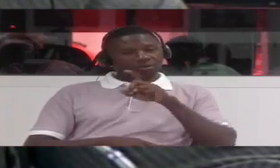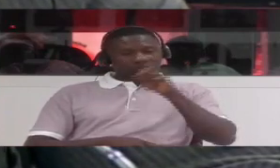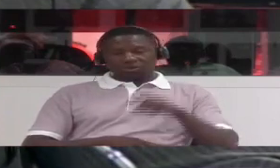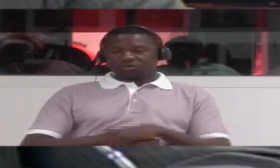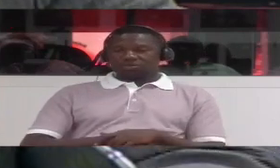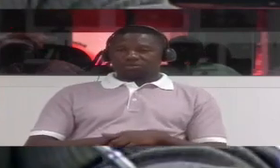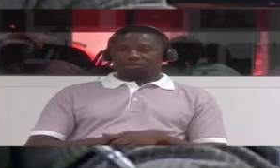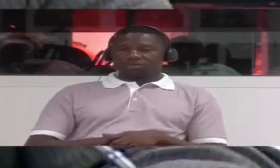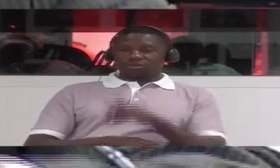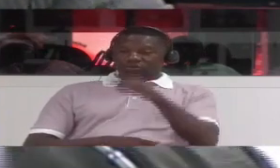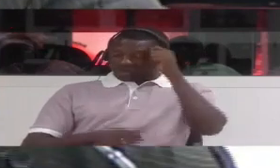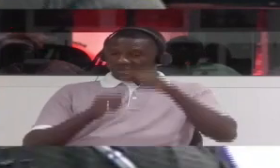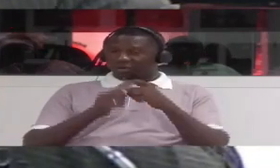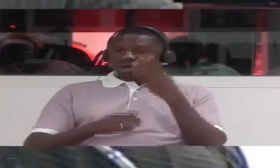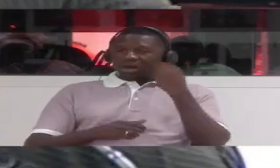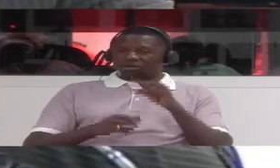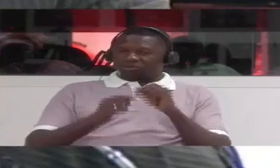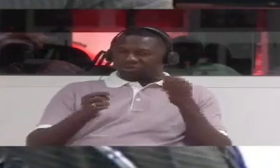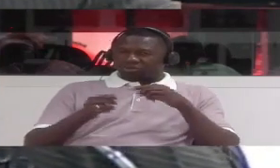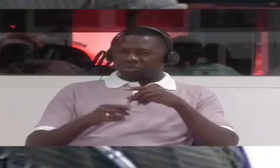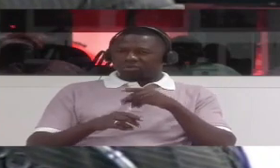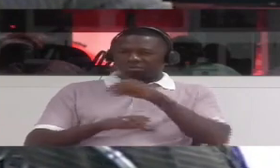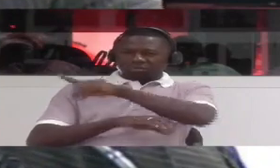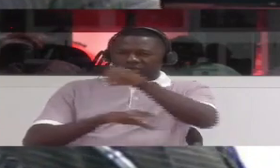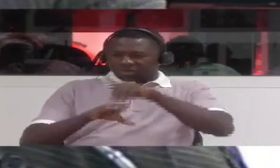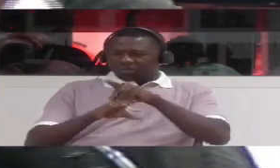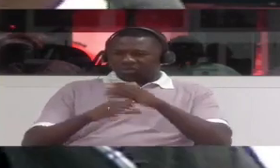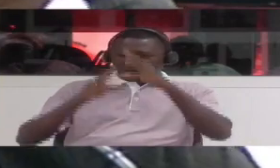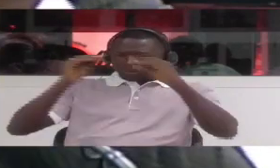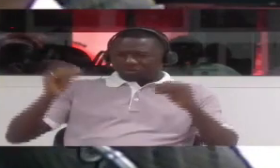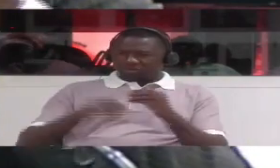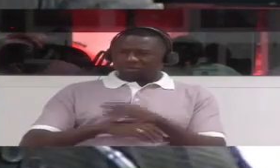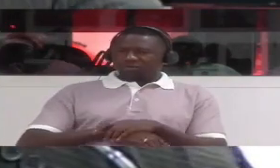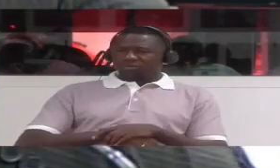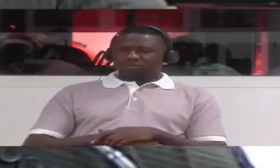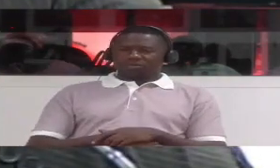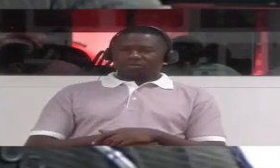located in the it building? It is somewhere in the below